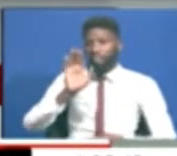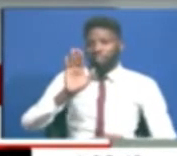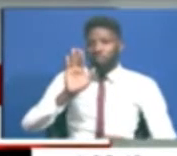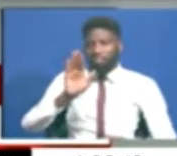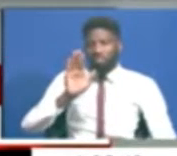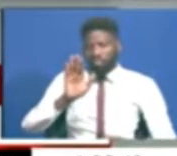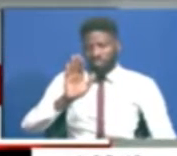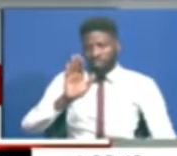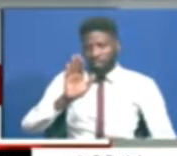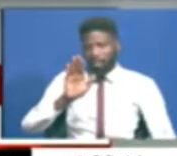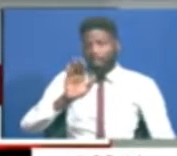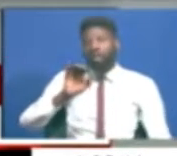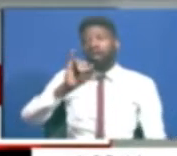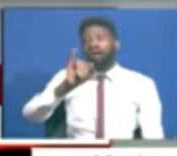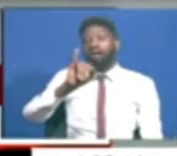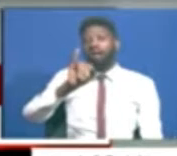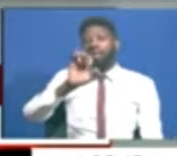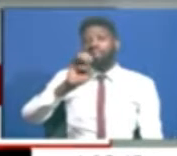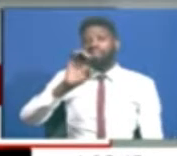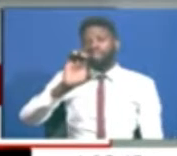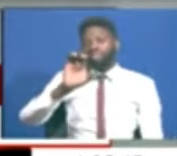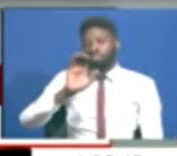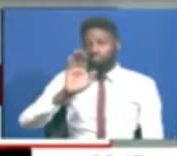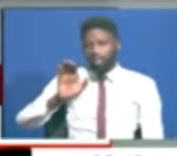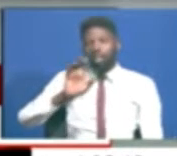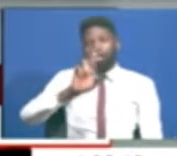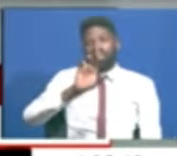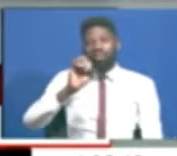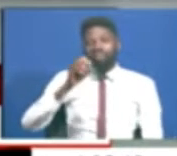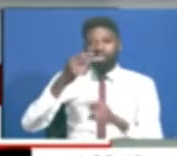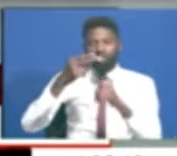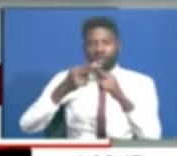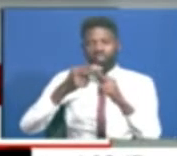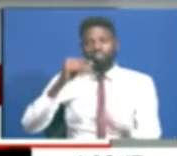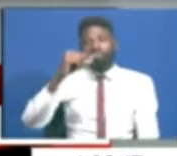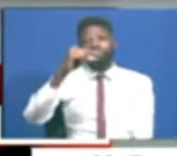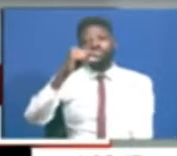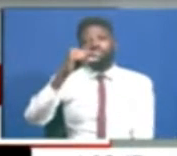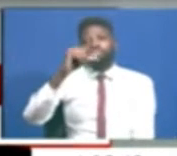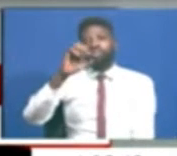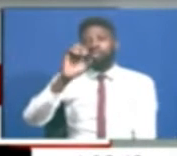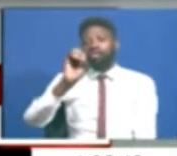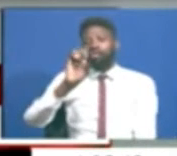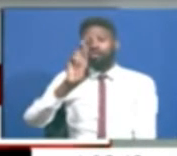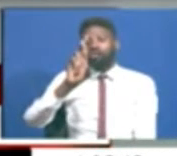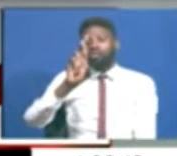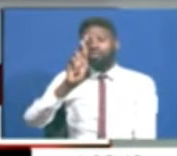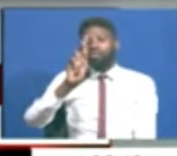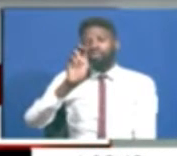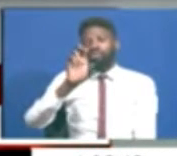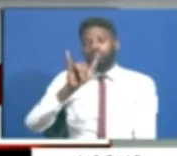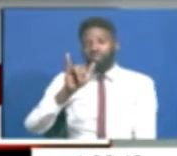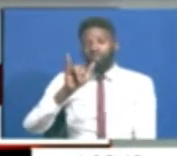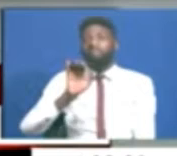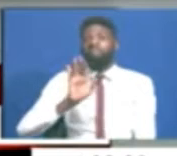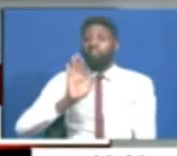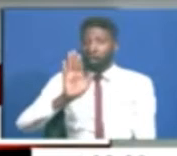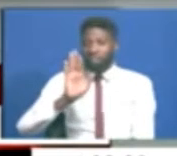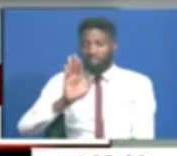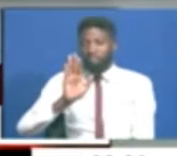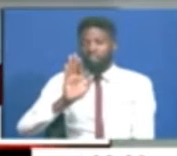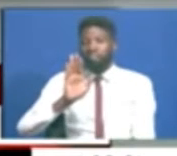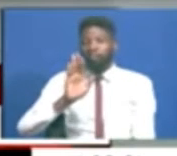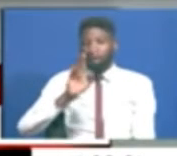electoral and boundaries commission returning officer Geoffrey Gitobu. The county directorate of criminal investigation boss Onesmus